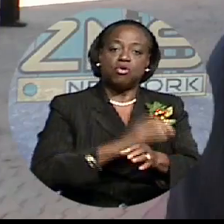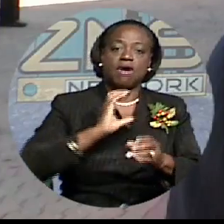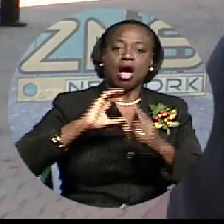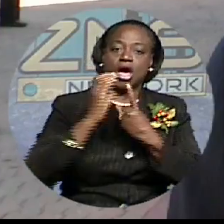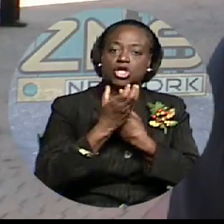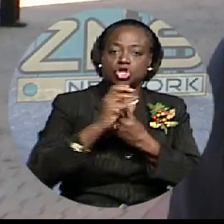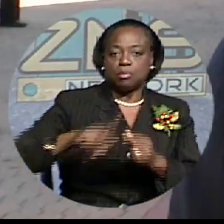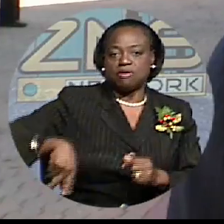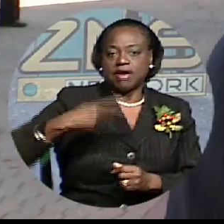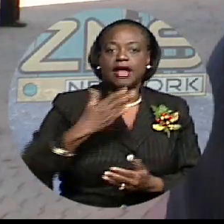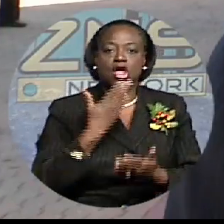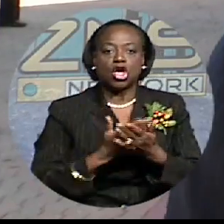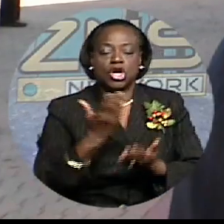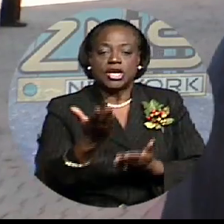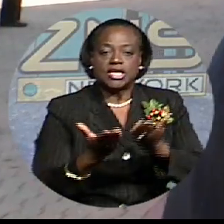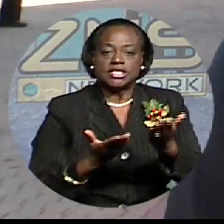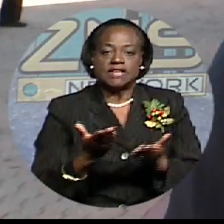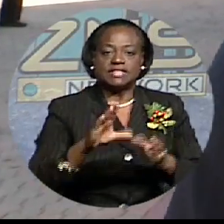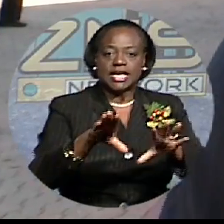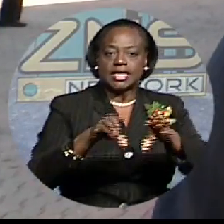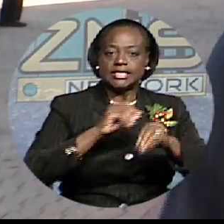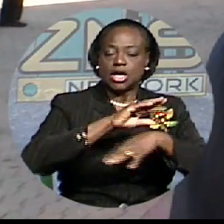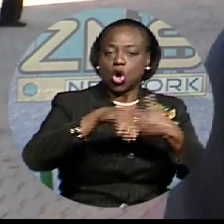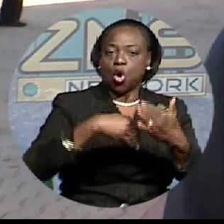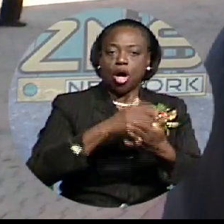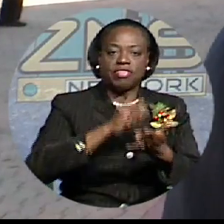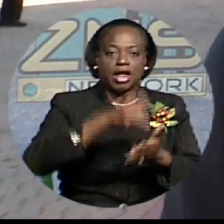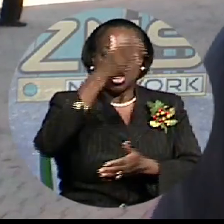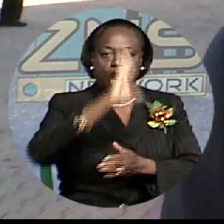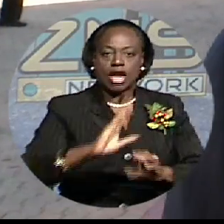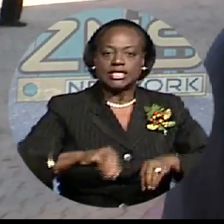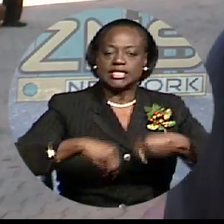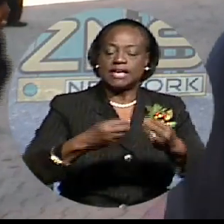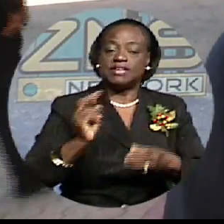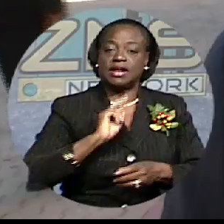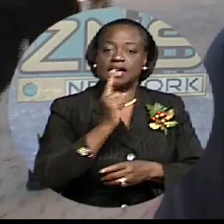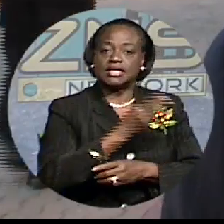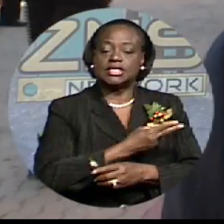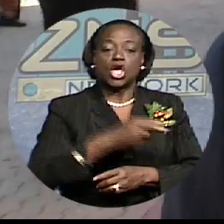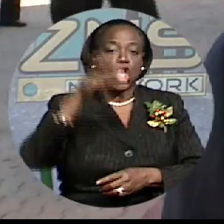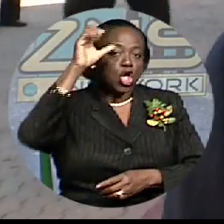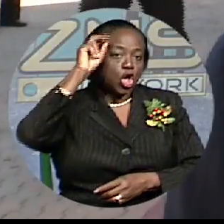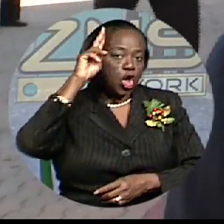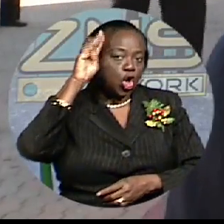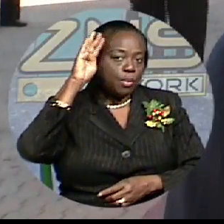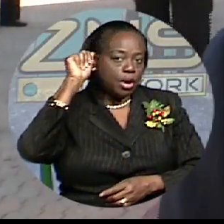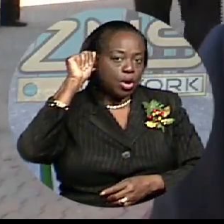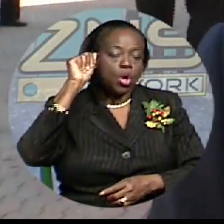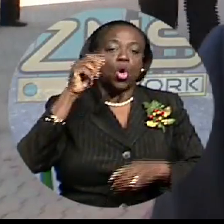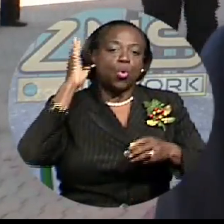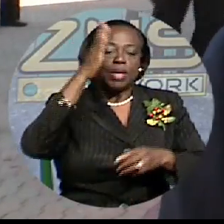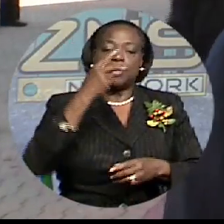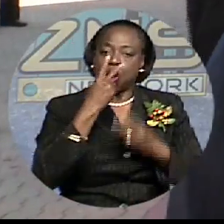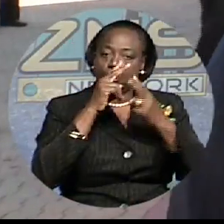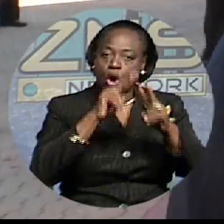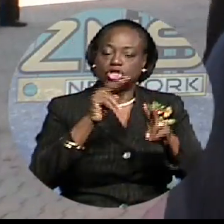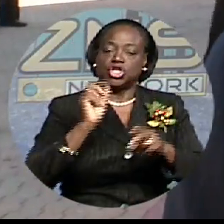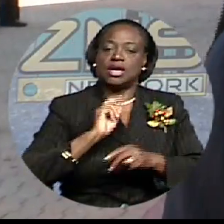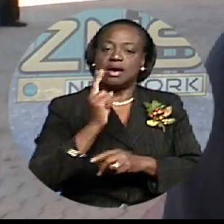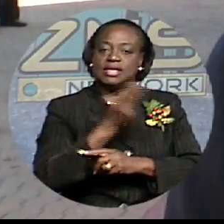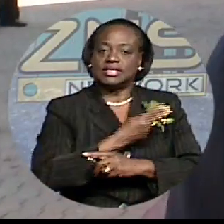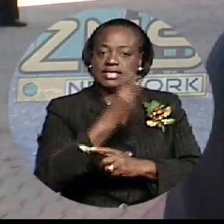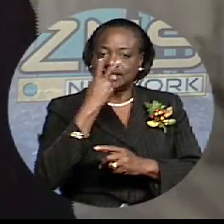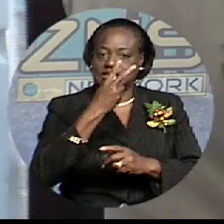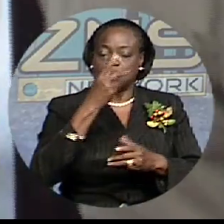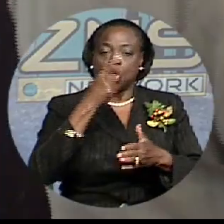the service that we must provide, and taking all that God has given us, I think Cuba will be watching us and would want to know what they can do to